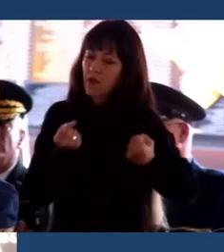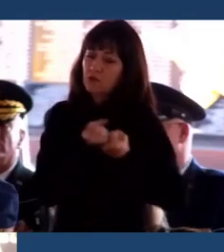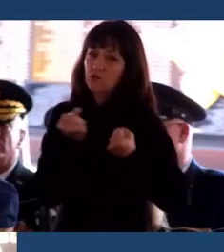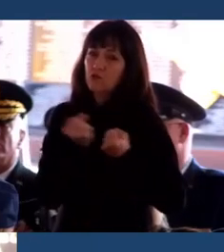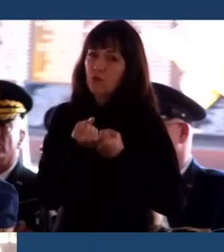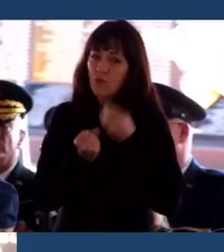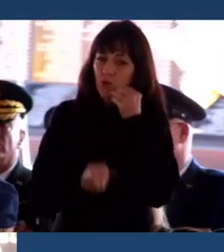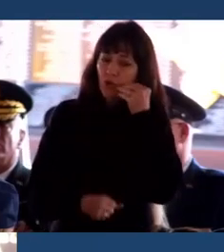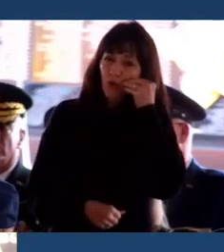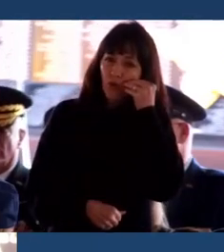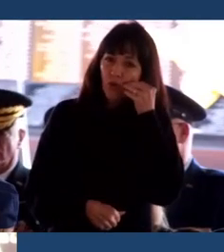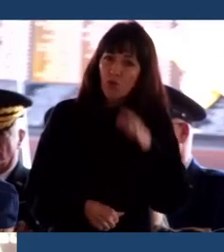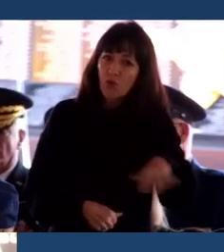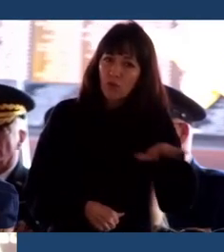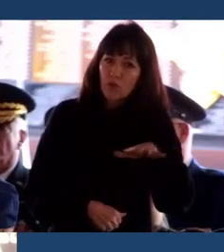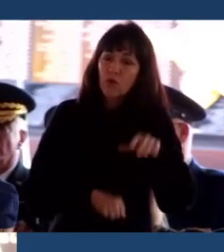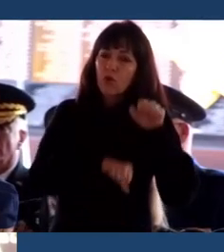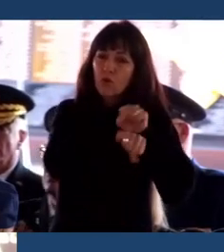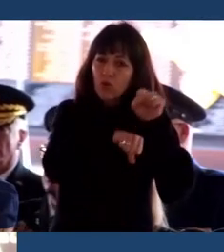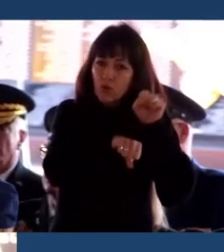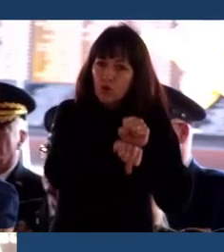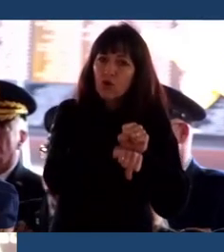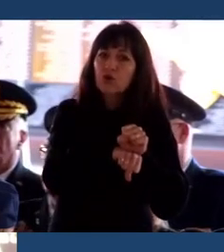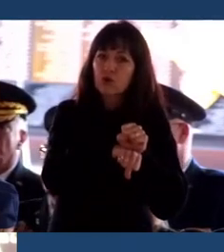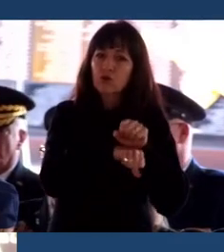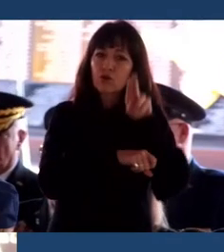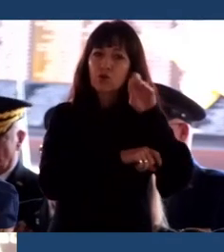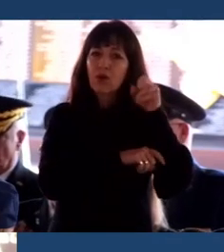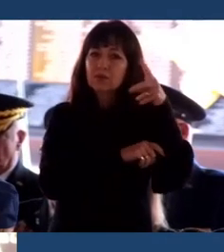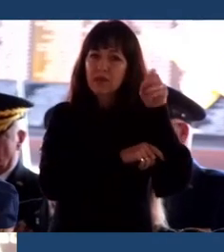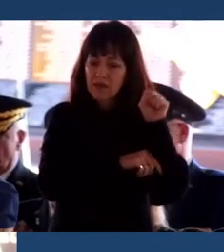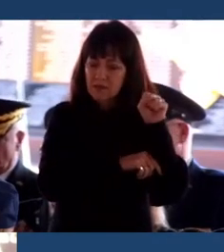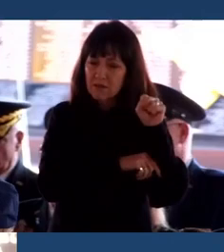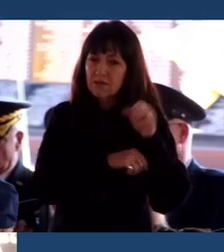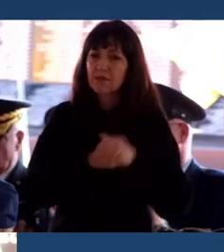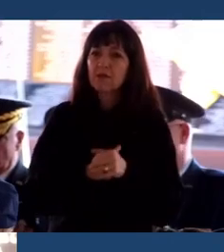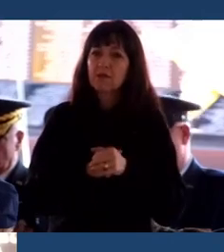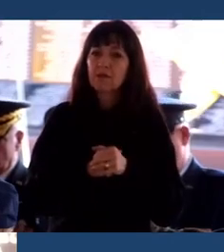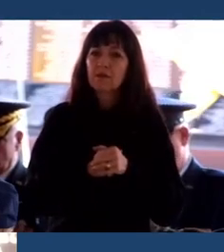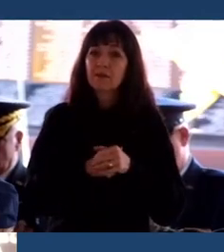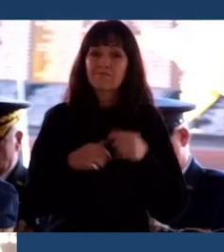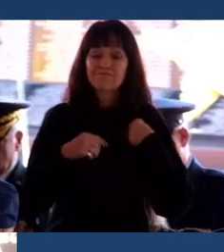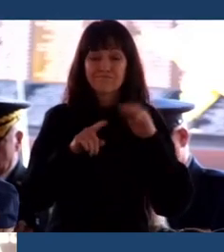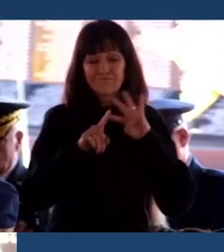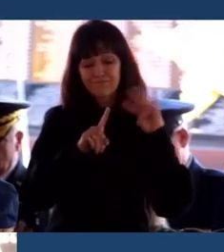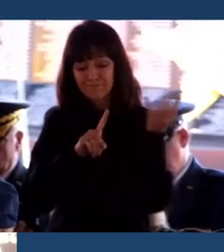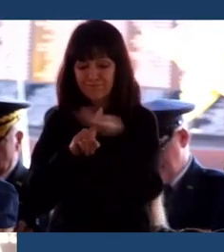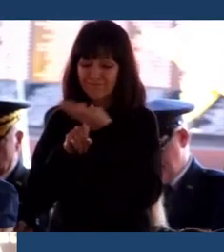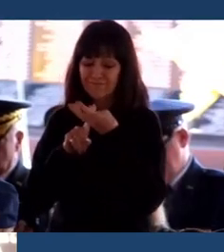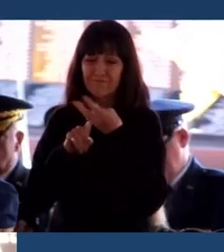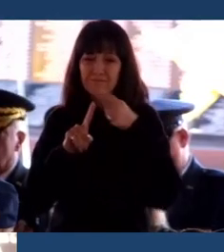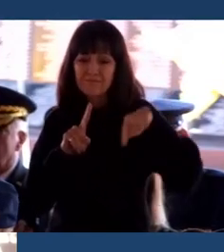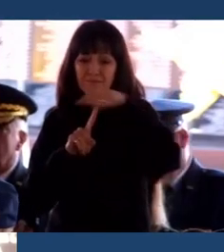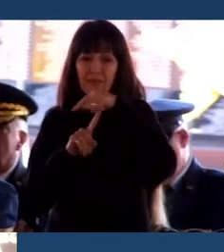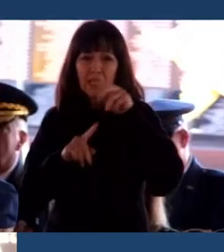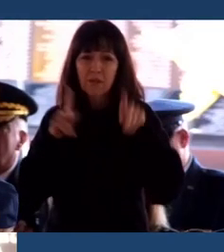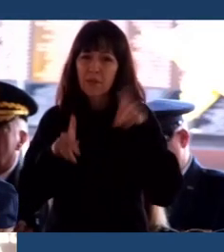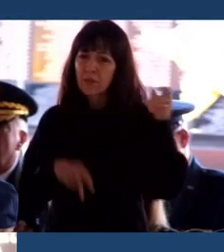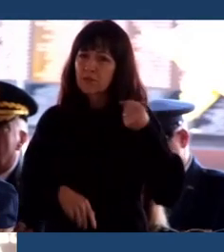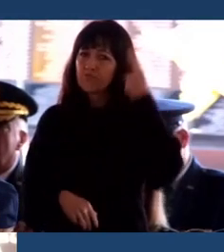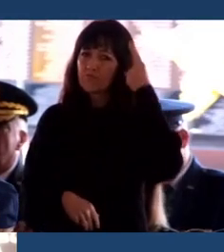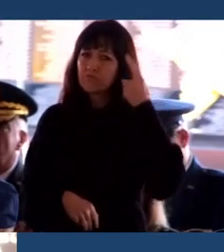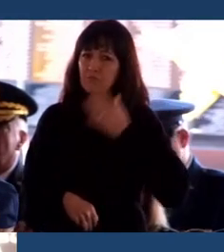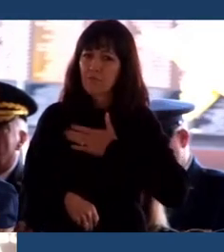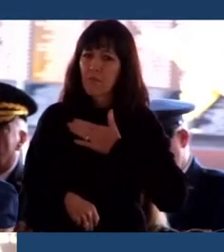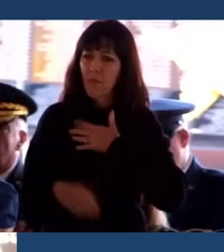had at home and at work with the US Postal Service. I was surrounded by people who understood the requirements of my